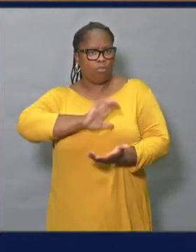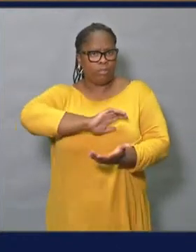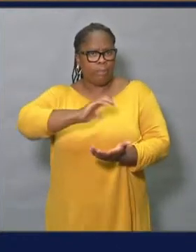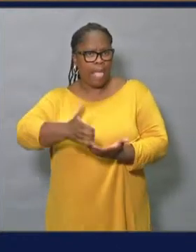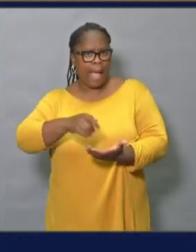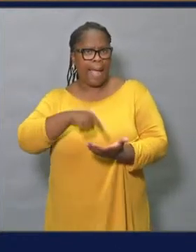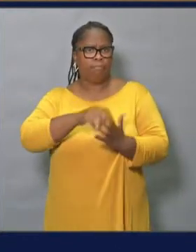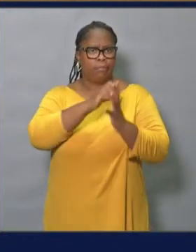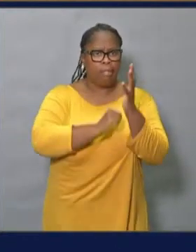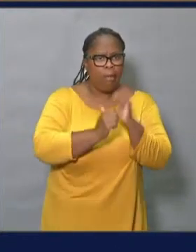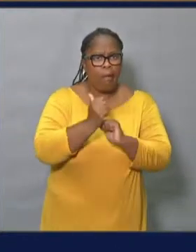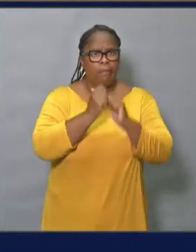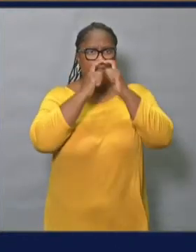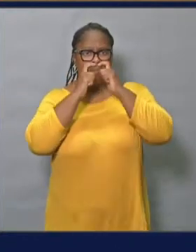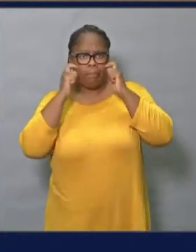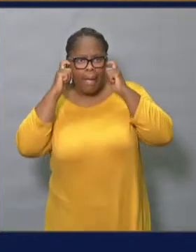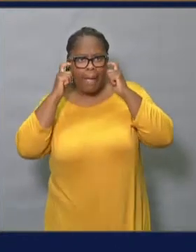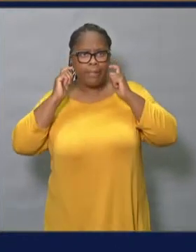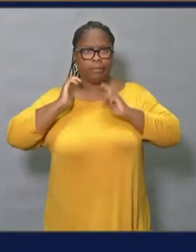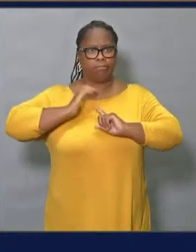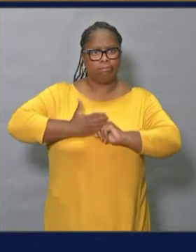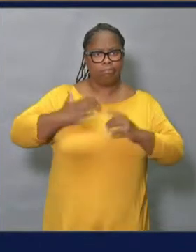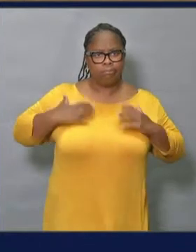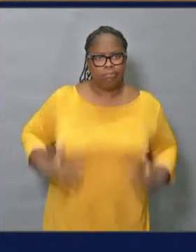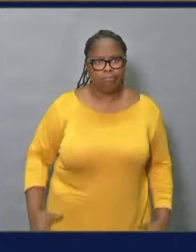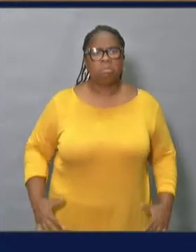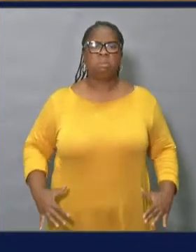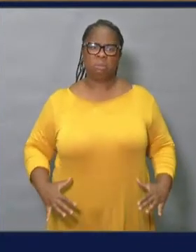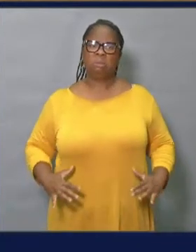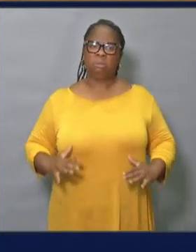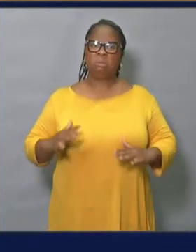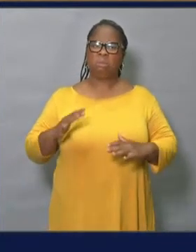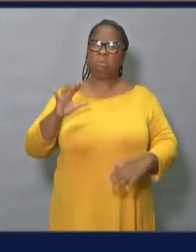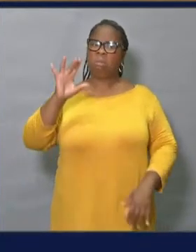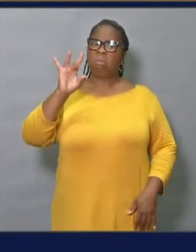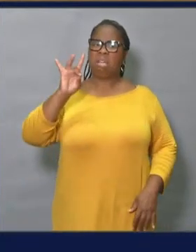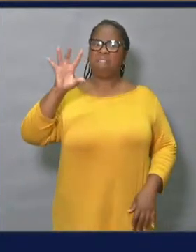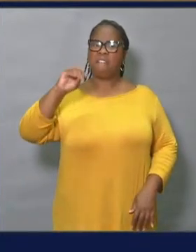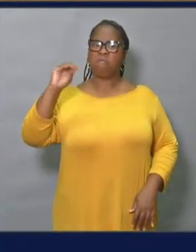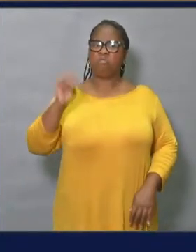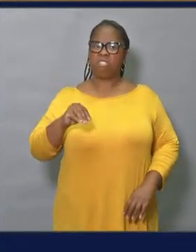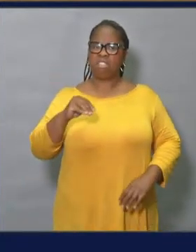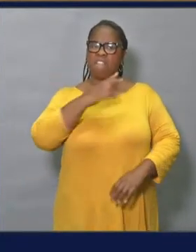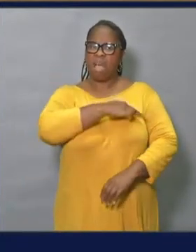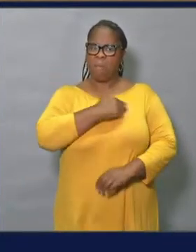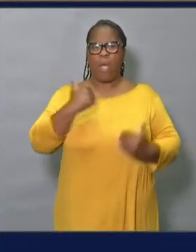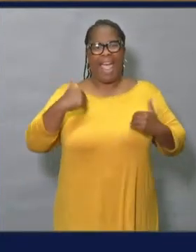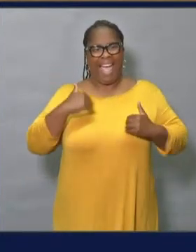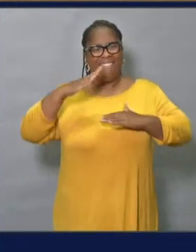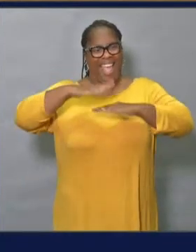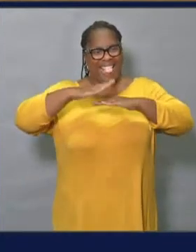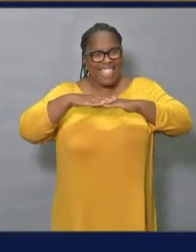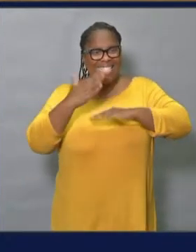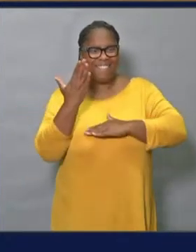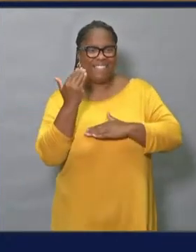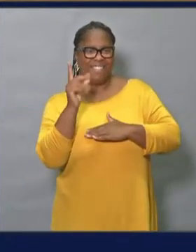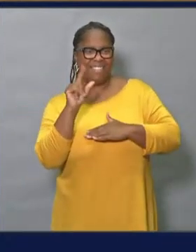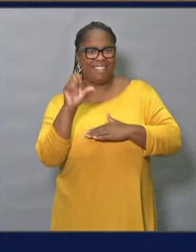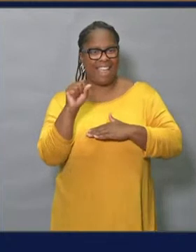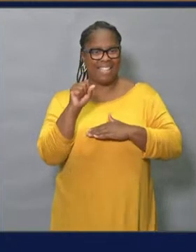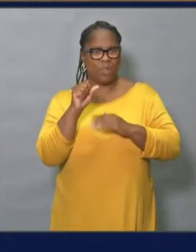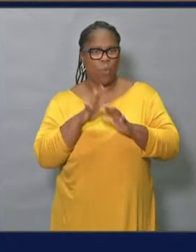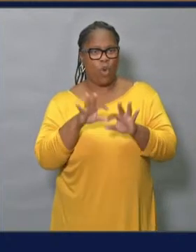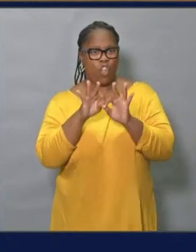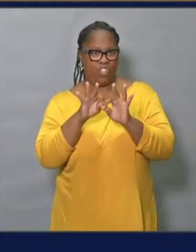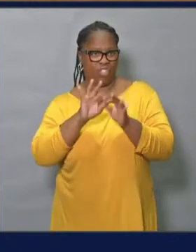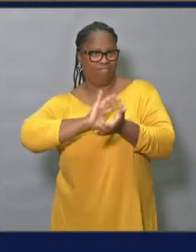across the board, with over 80% of hospitals having at least a 15-day supply of N95 masks, other masks, eye